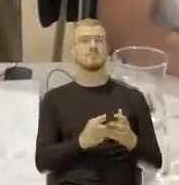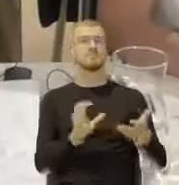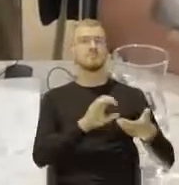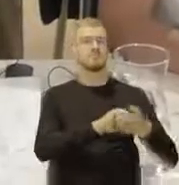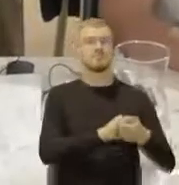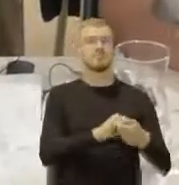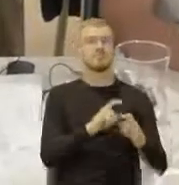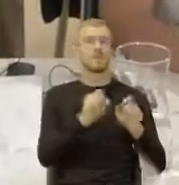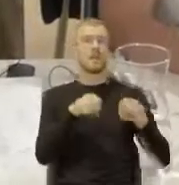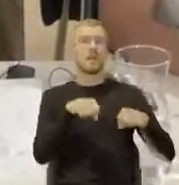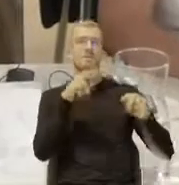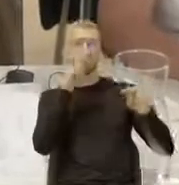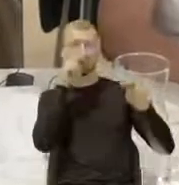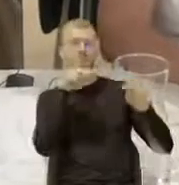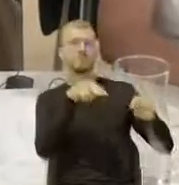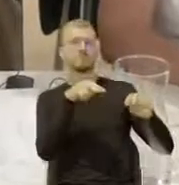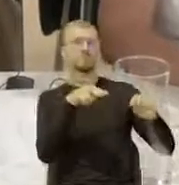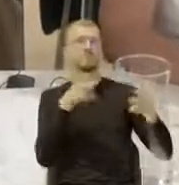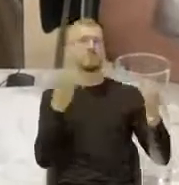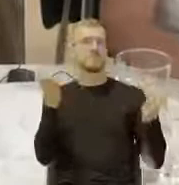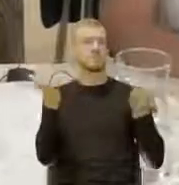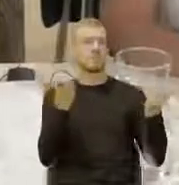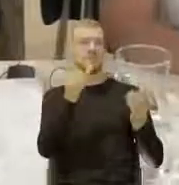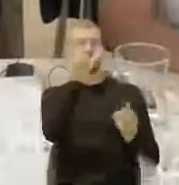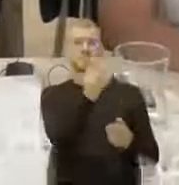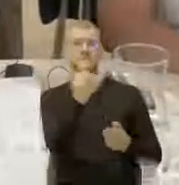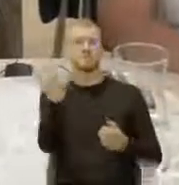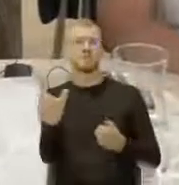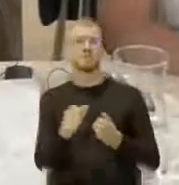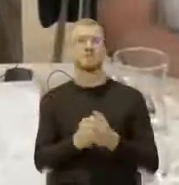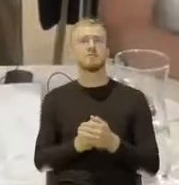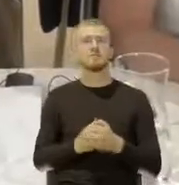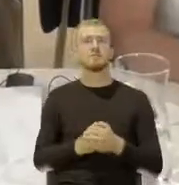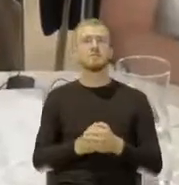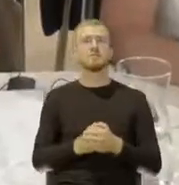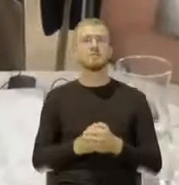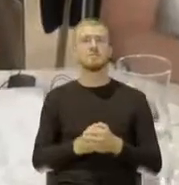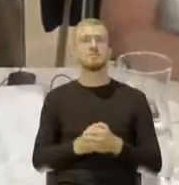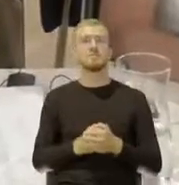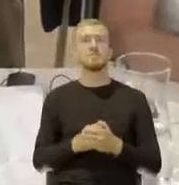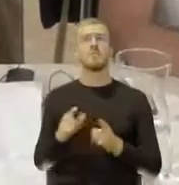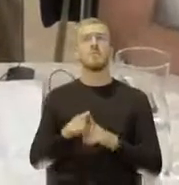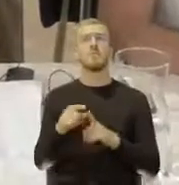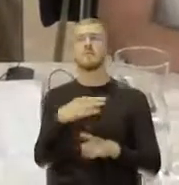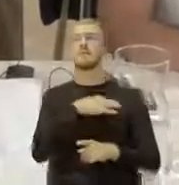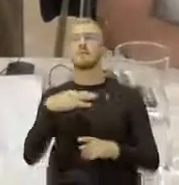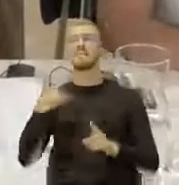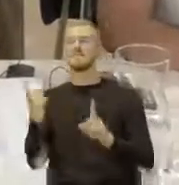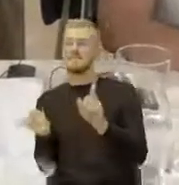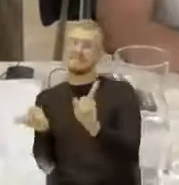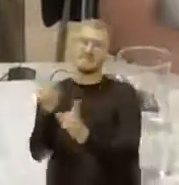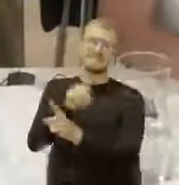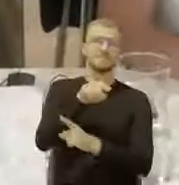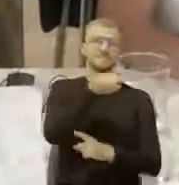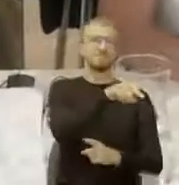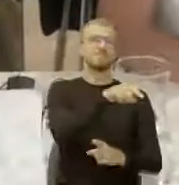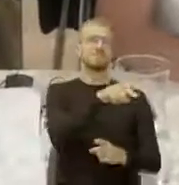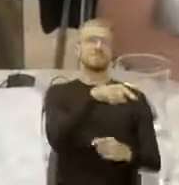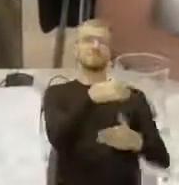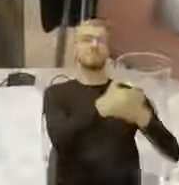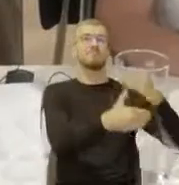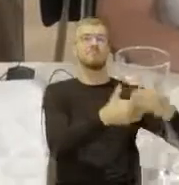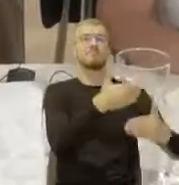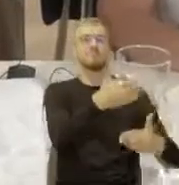by deprivatizing them and by changing the course of things. Since we are here to propose